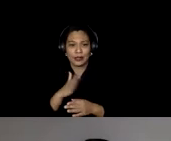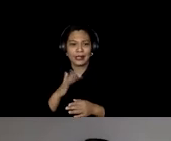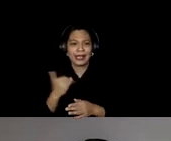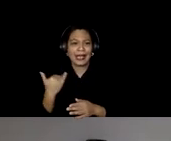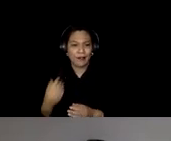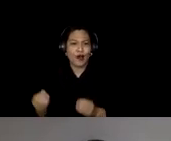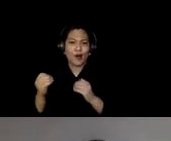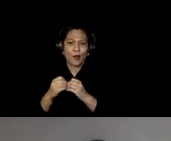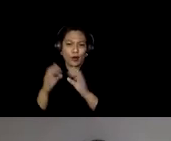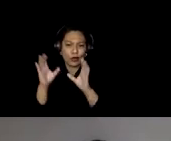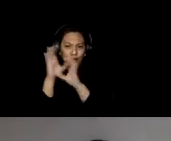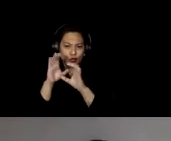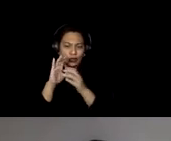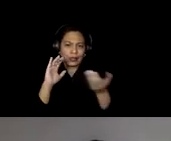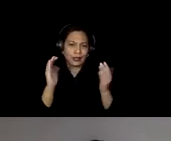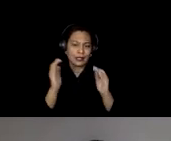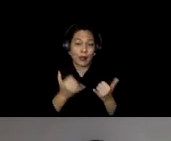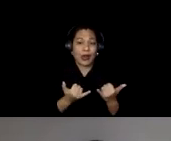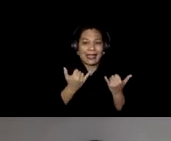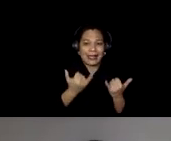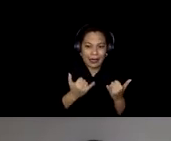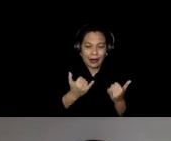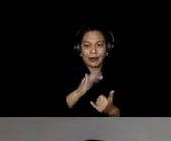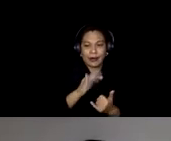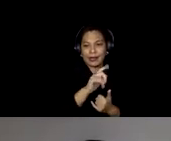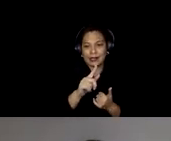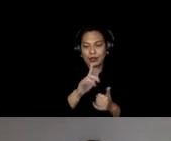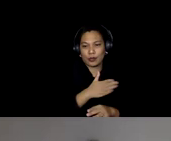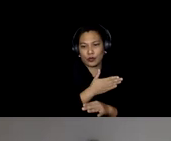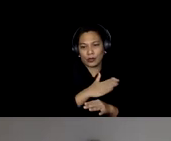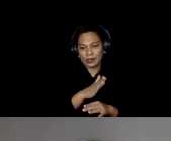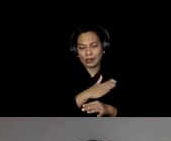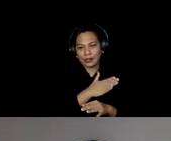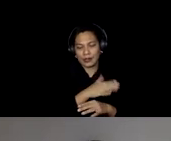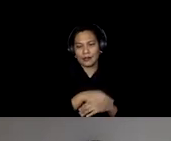contemporary classical music, just because it's a more broad search term.